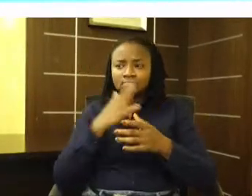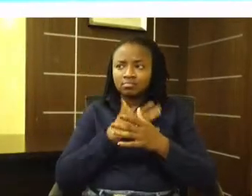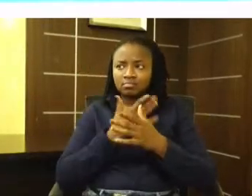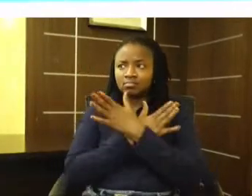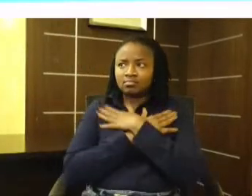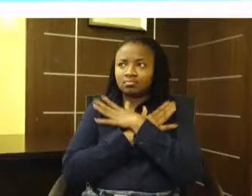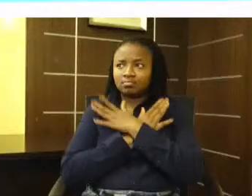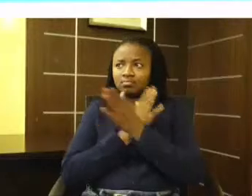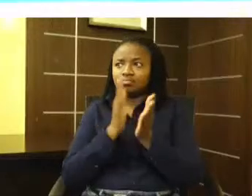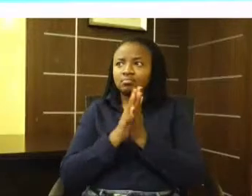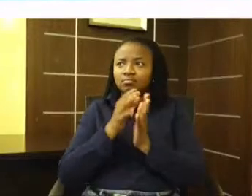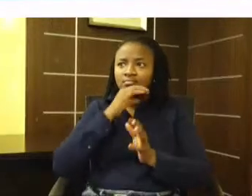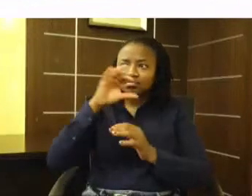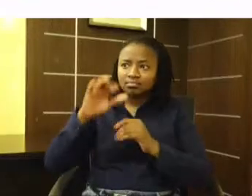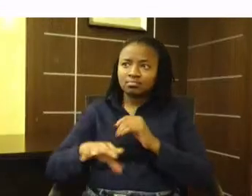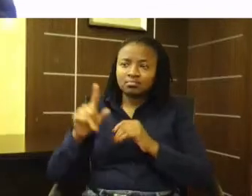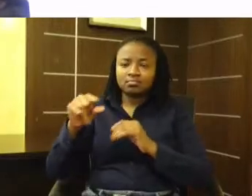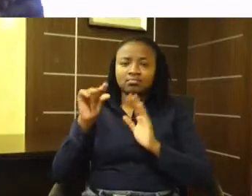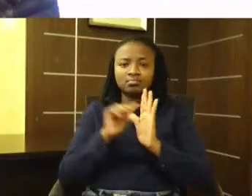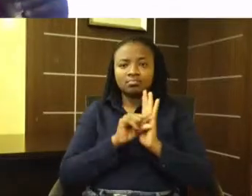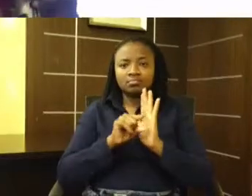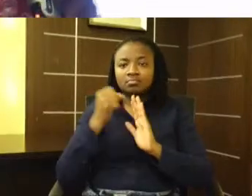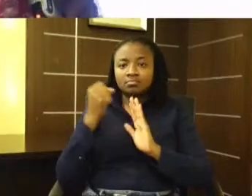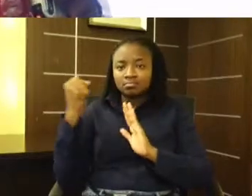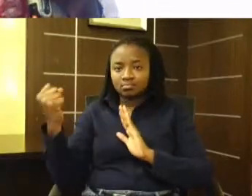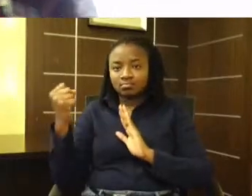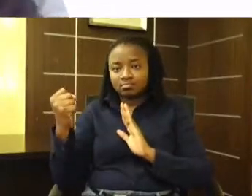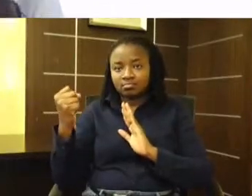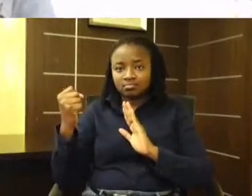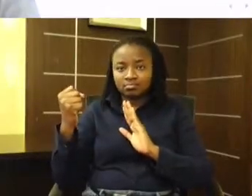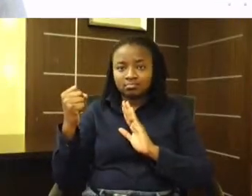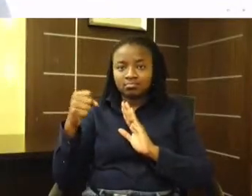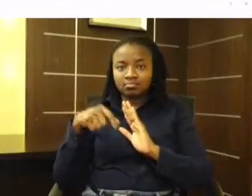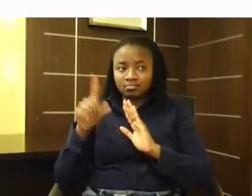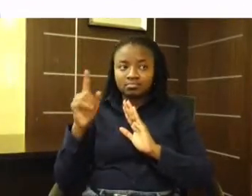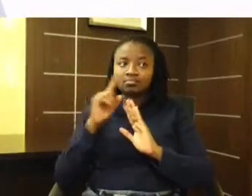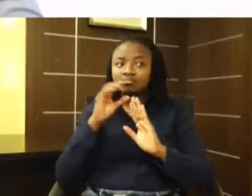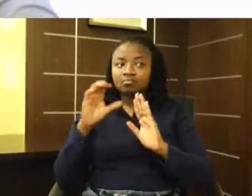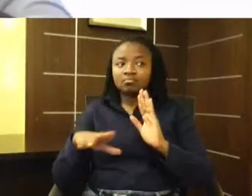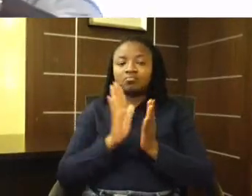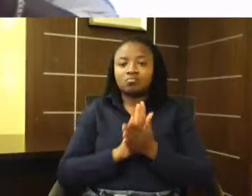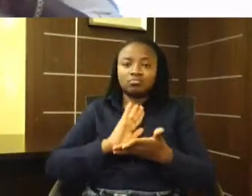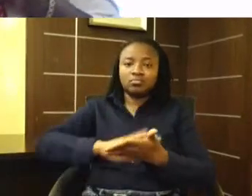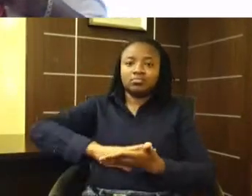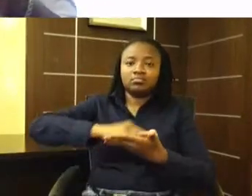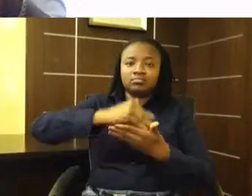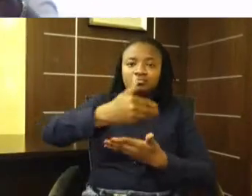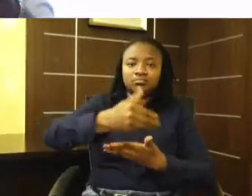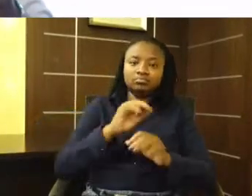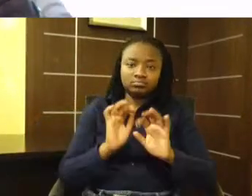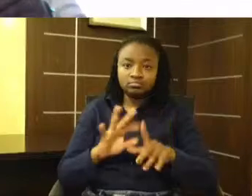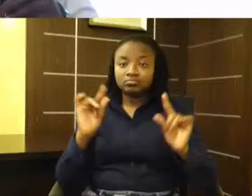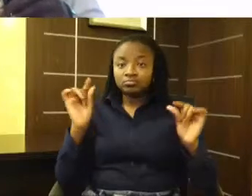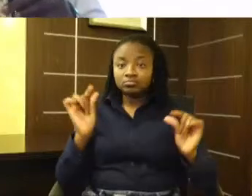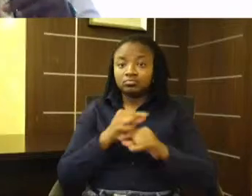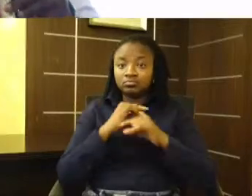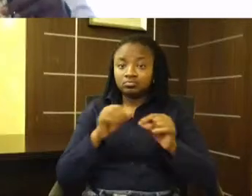in grade 5. Akona laptop somewhere we went. Within 2